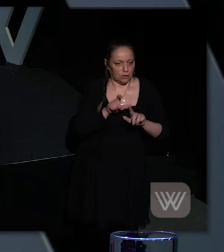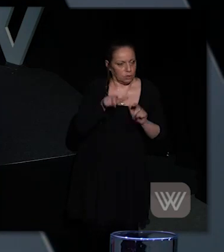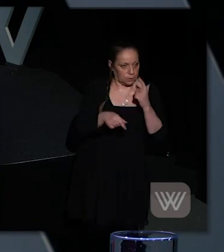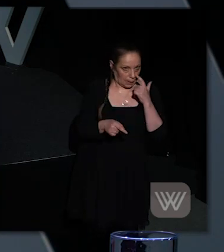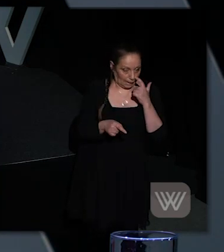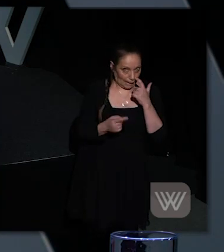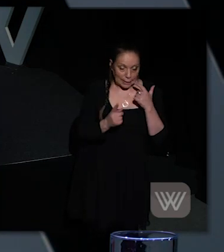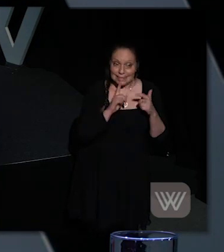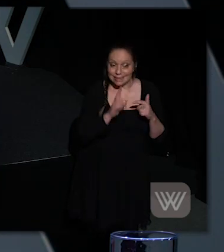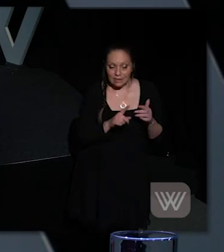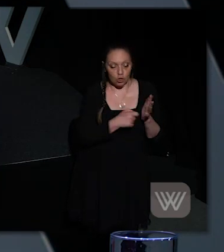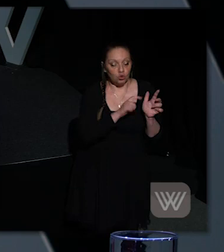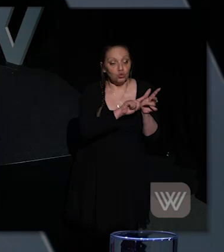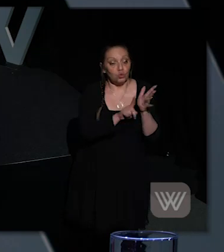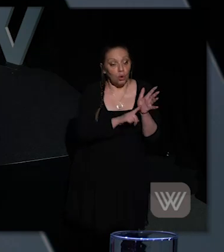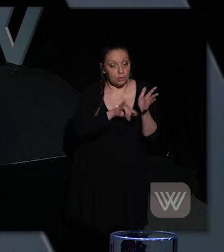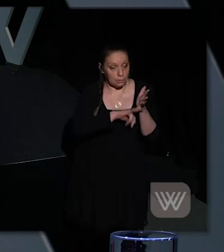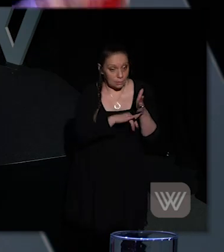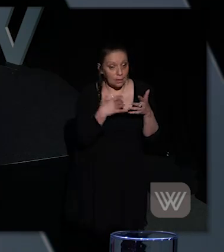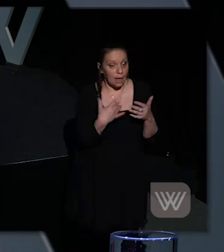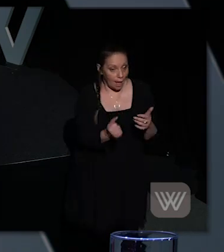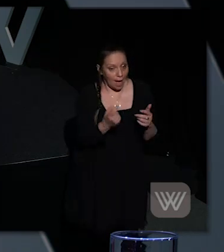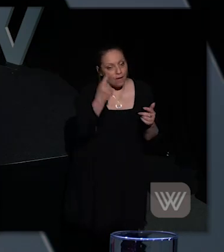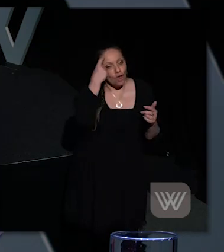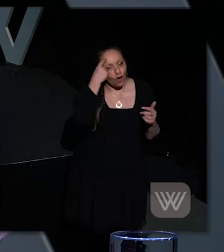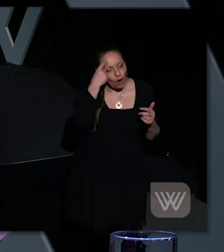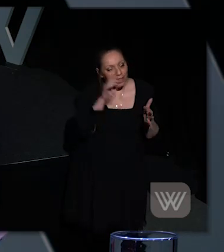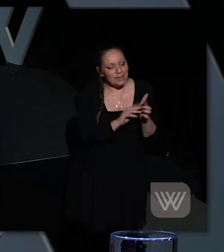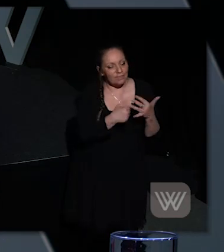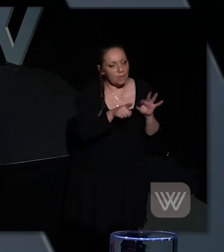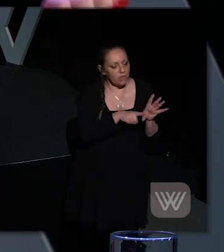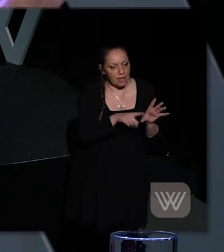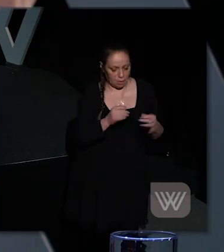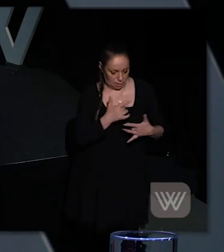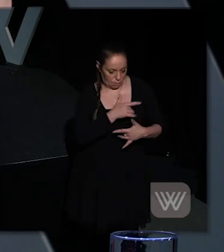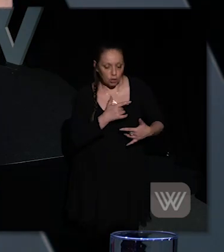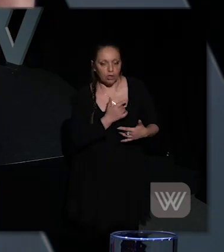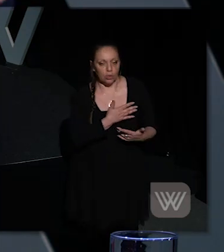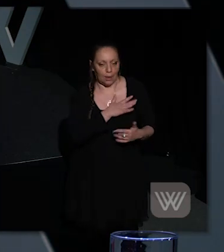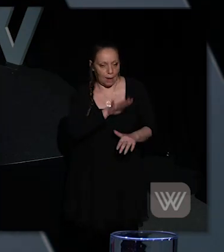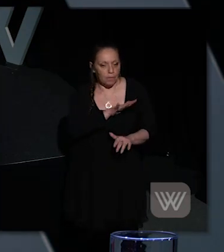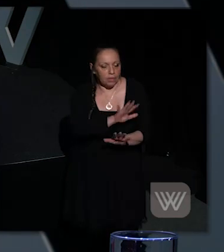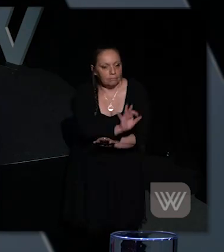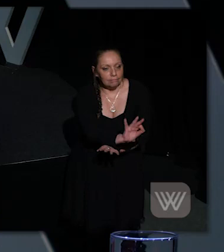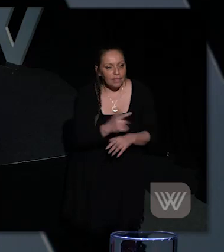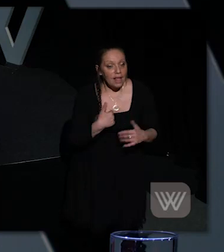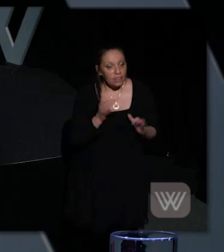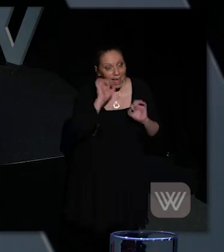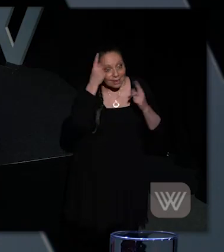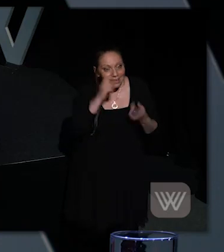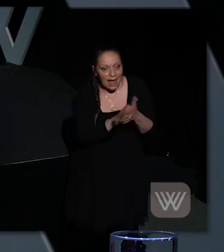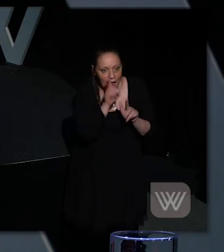researchers that says that trolls have cognitive empathy but not affective empathy. What that means is they can understand how to hurt